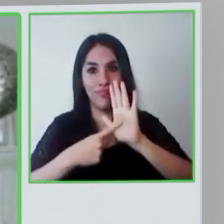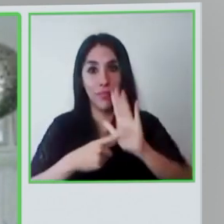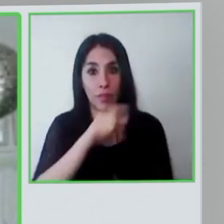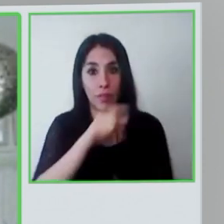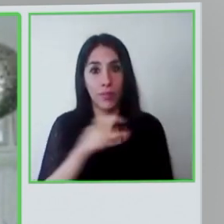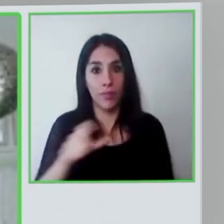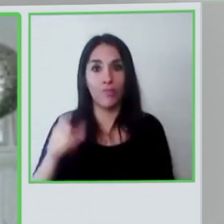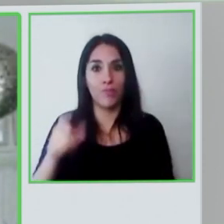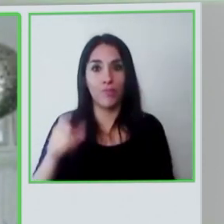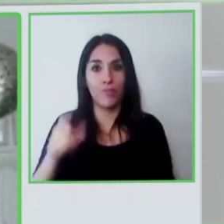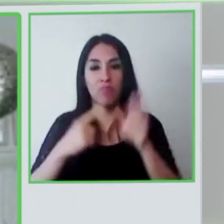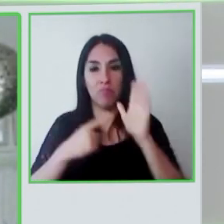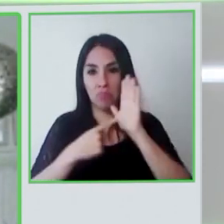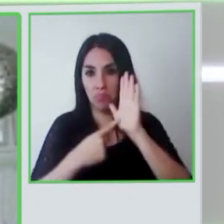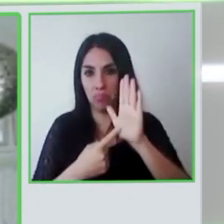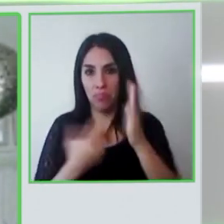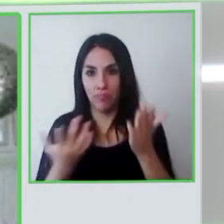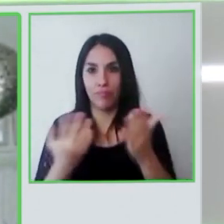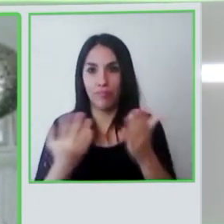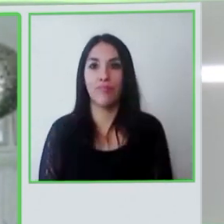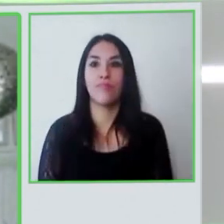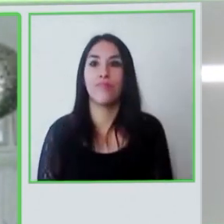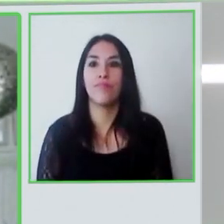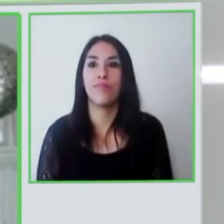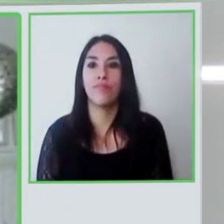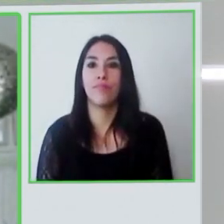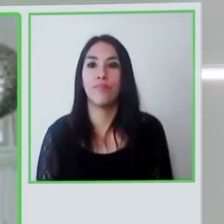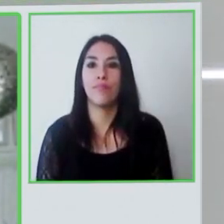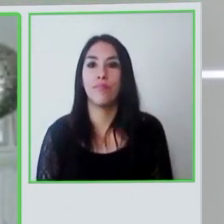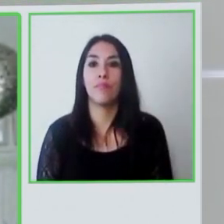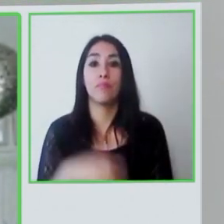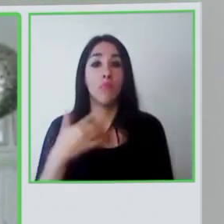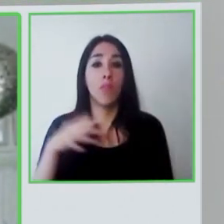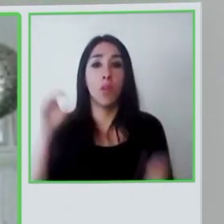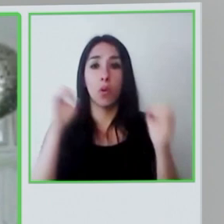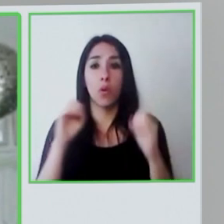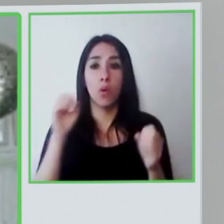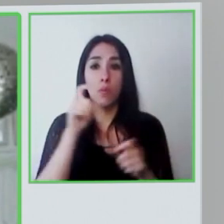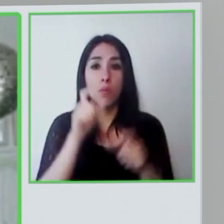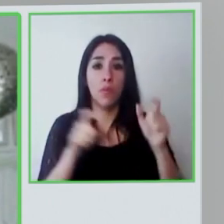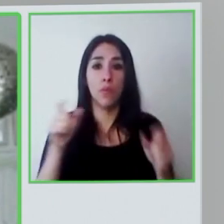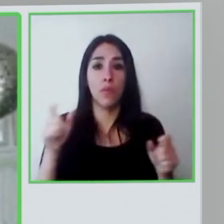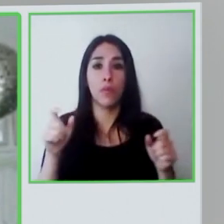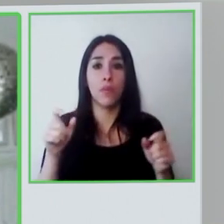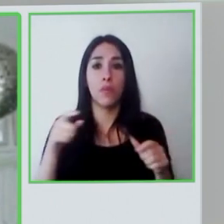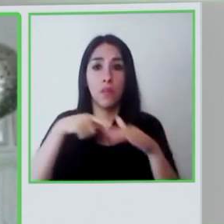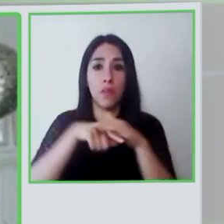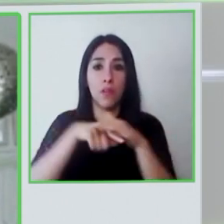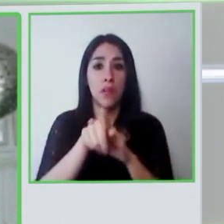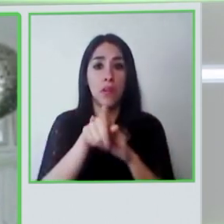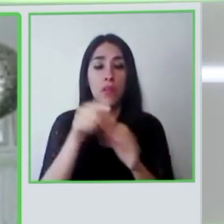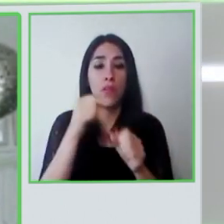and employees with disabilities. If you don't have them and would like to join,